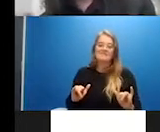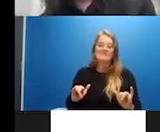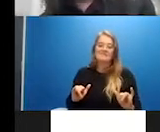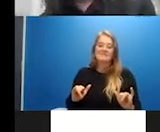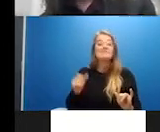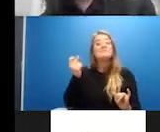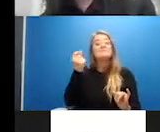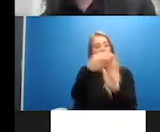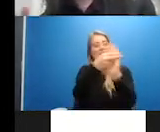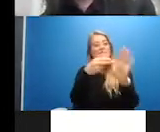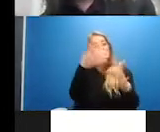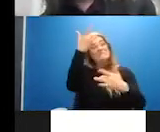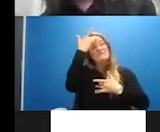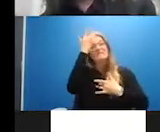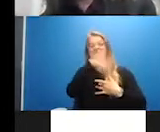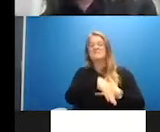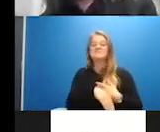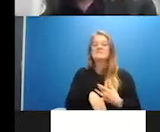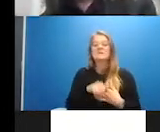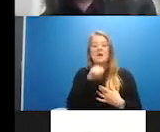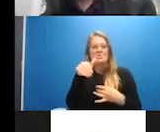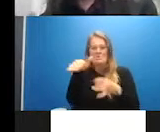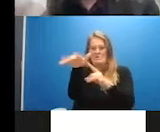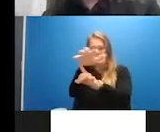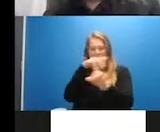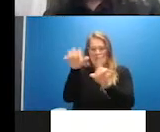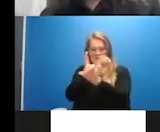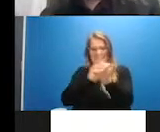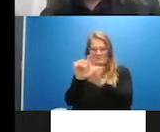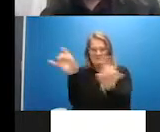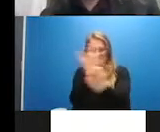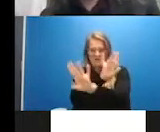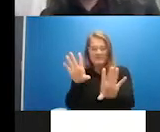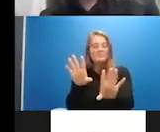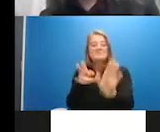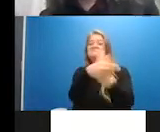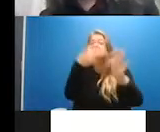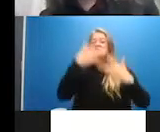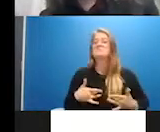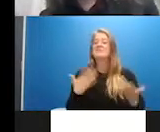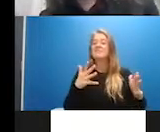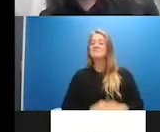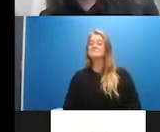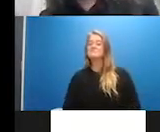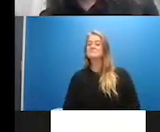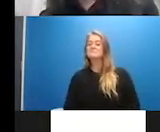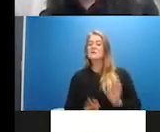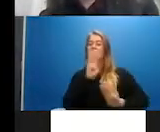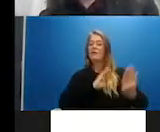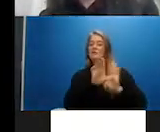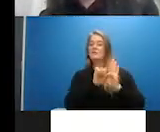somebody as sick instead of responding naturally to the situation. And finally, we medicalize it and identify it as having a biological source.